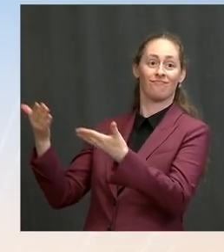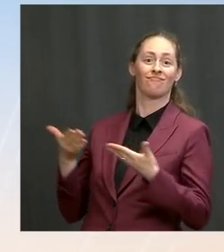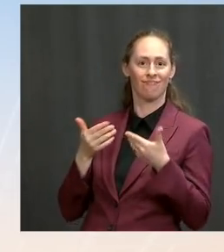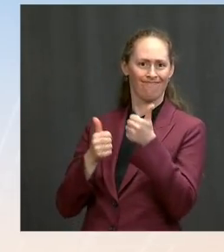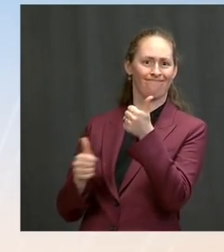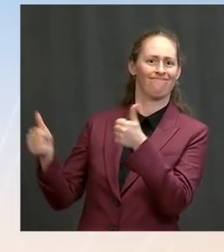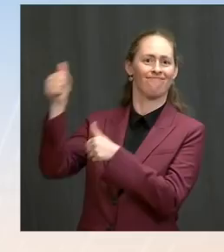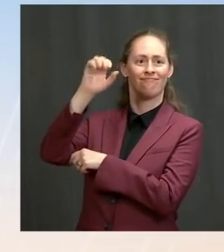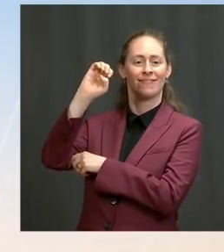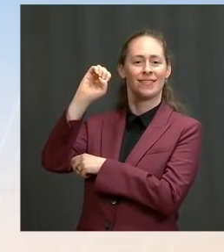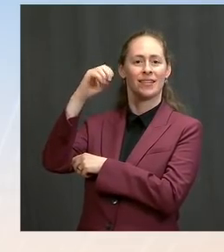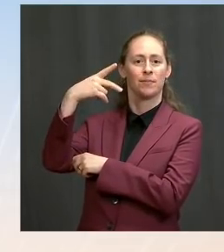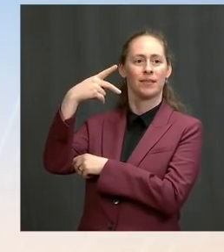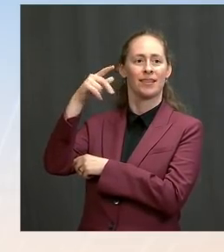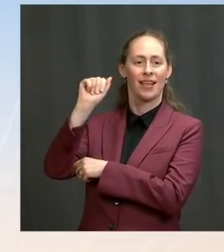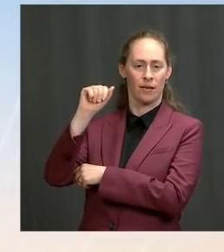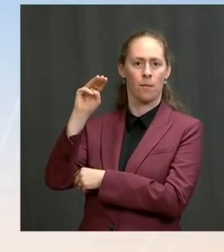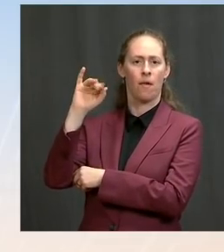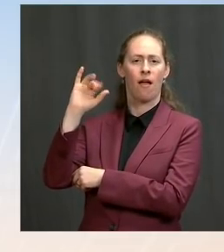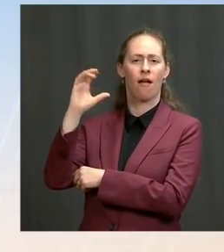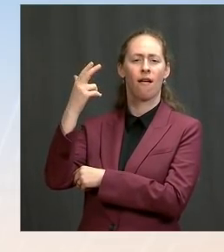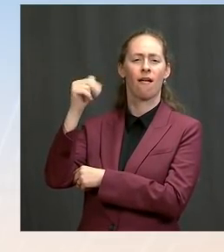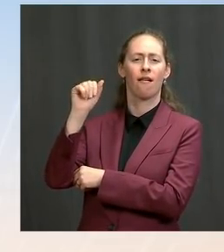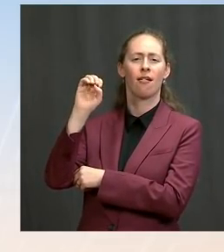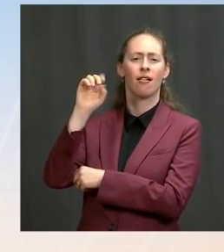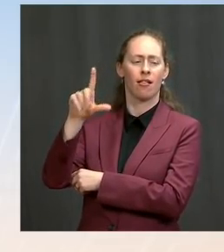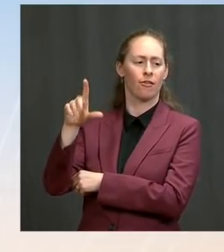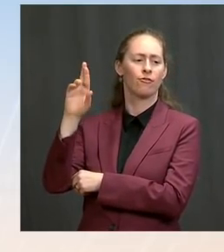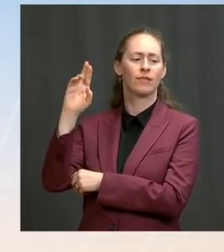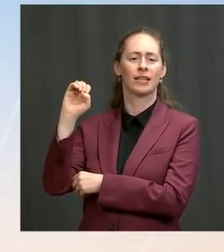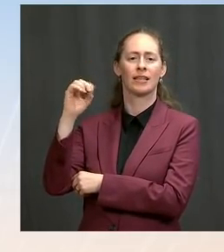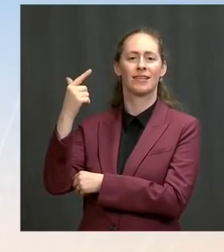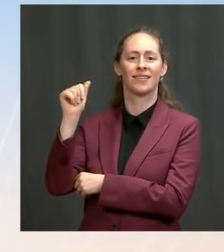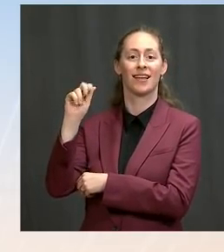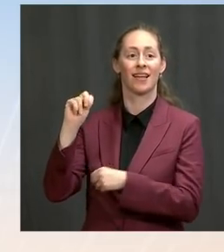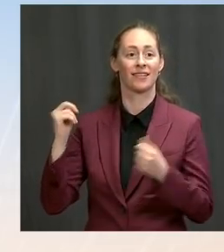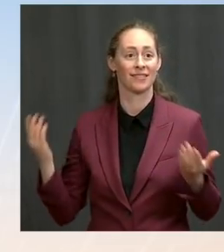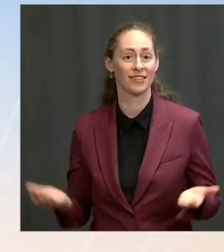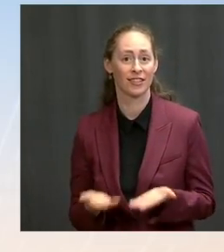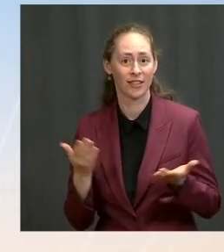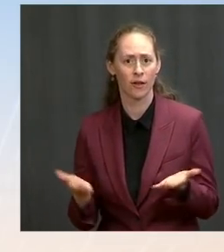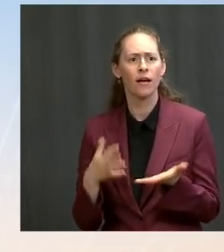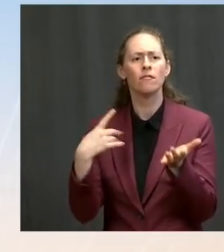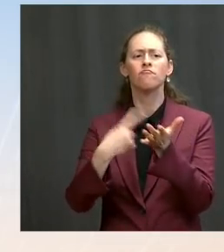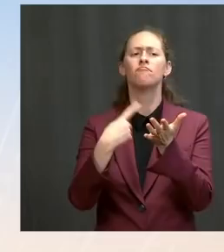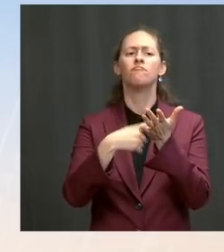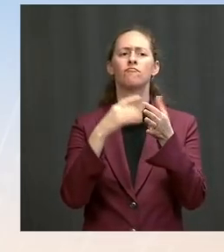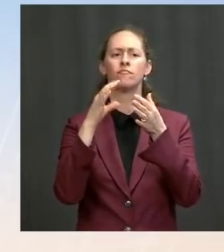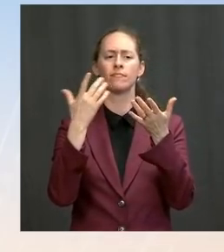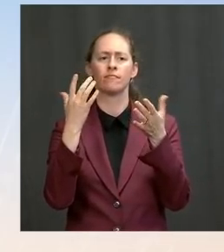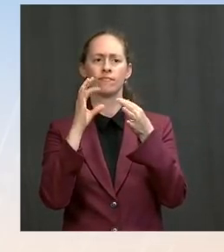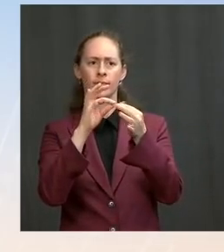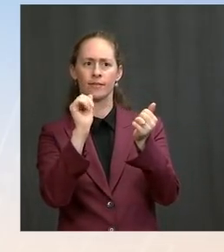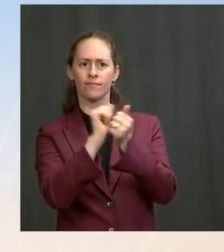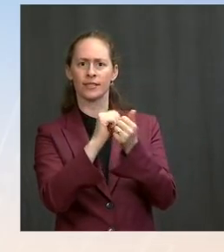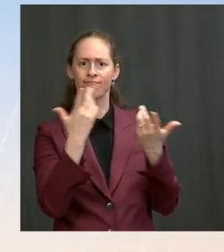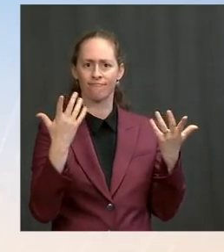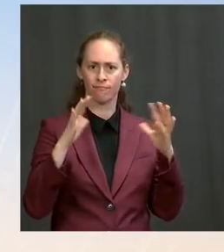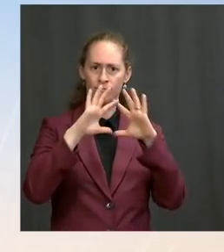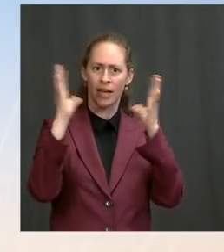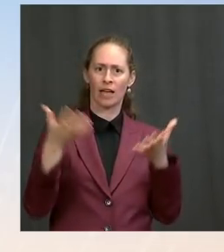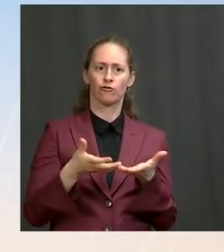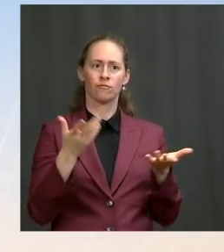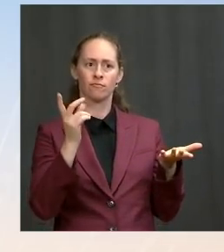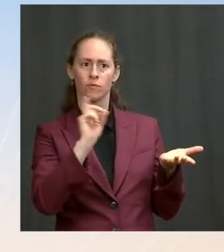Agency, Michael Regan. He's here to talk more about the bipartisan infrastructure framework, which includes the largest investments